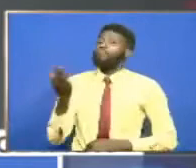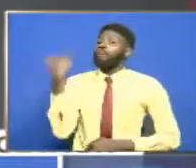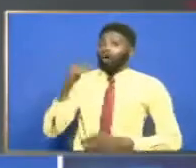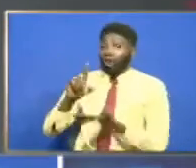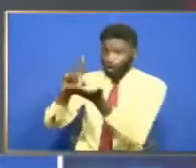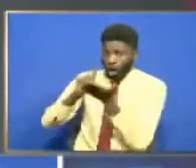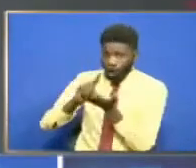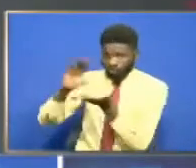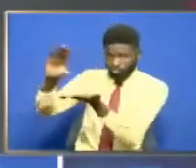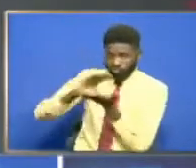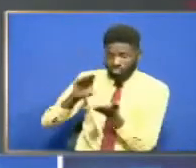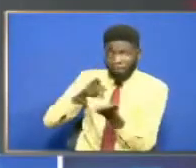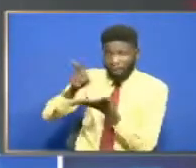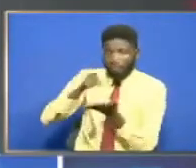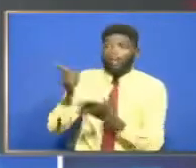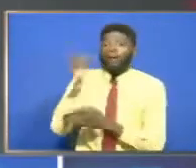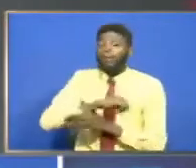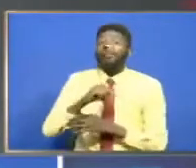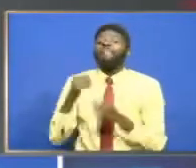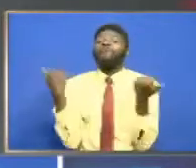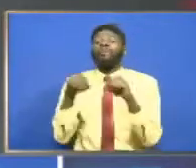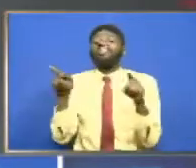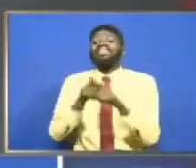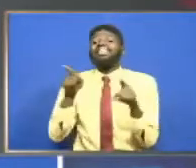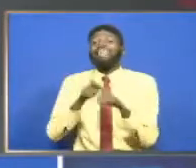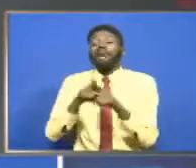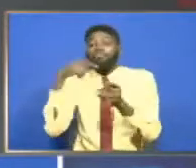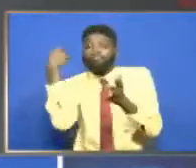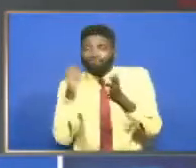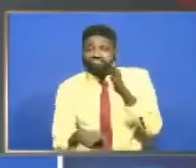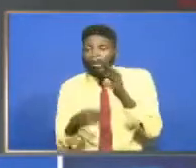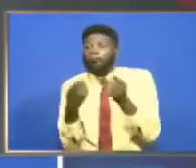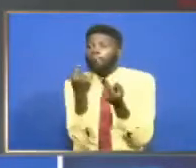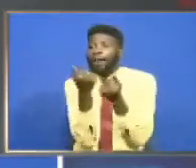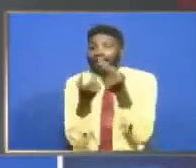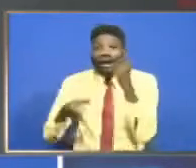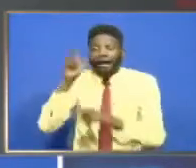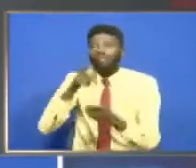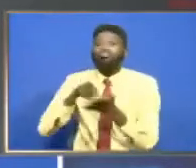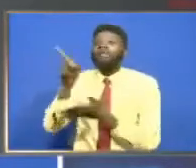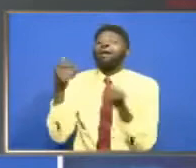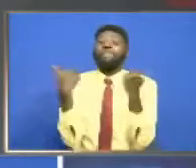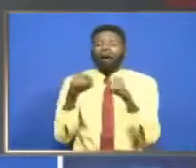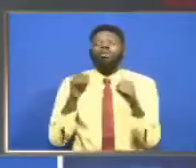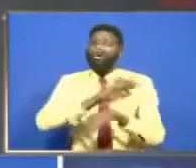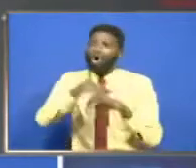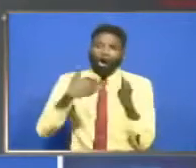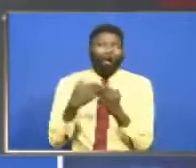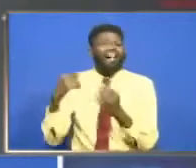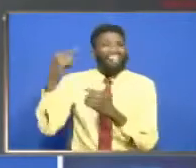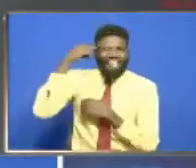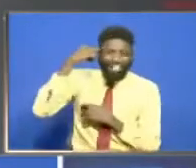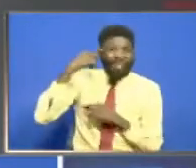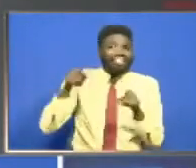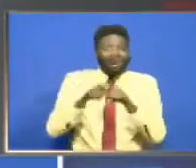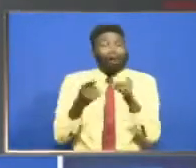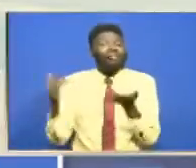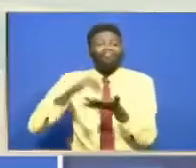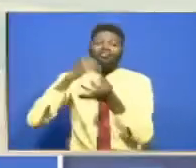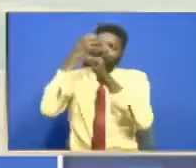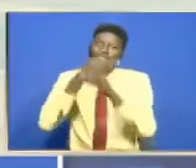loan plus the penalties. Everybody is on our toes. Now again, we have been forced to close. Where do we